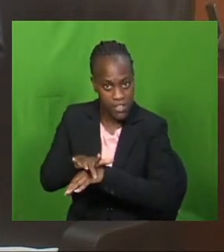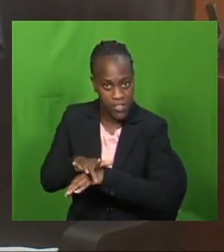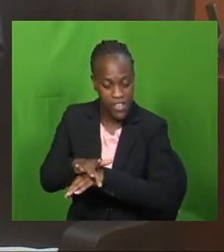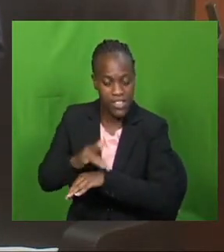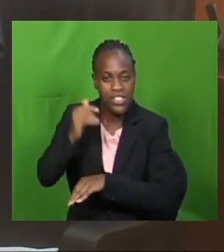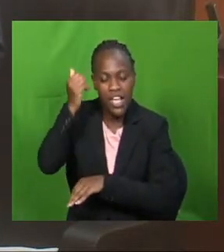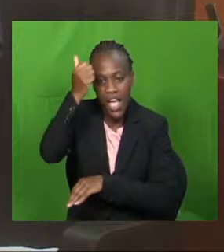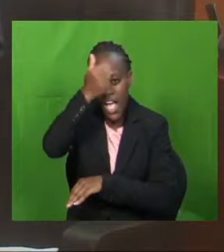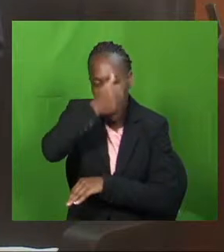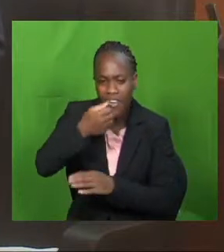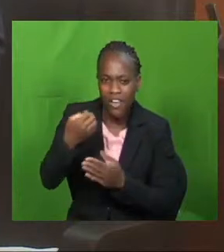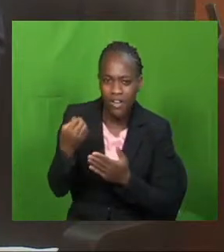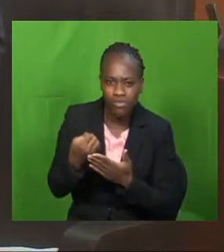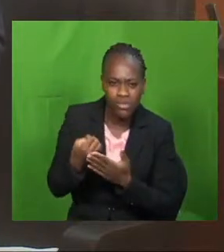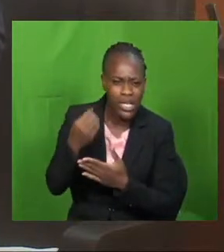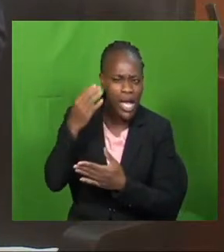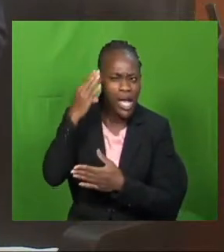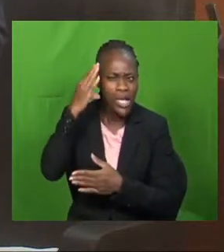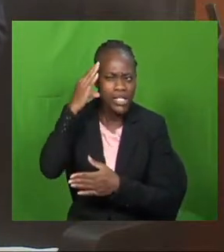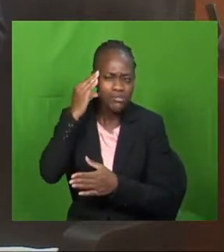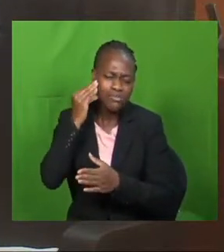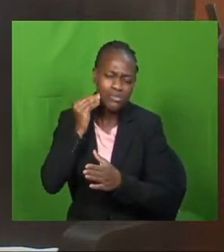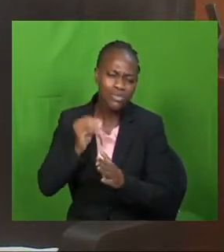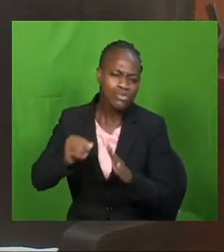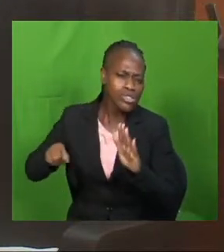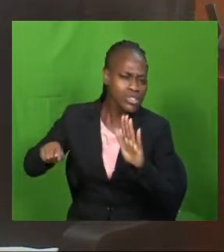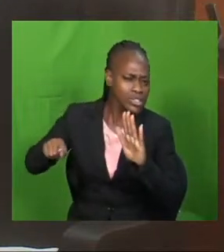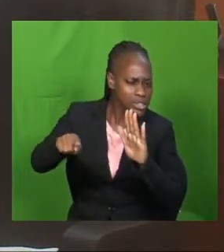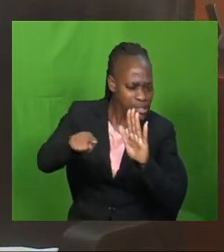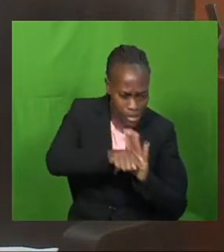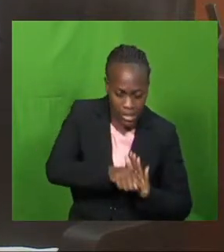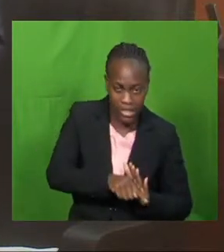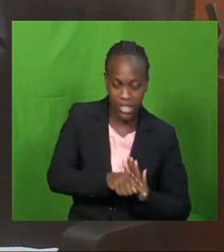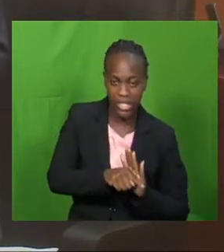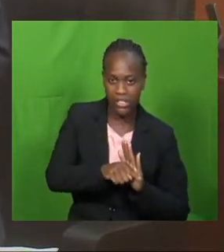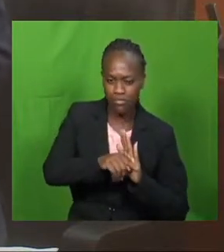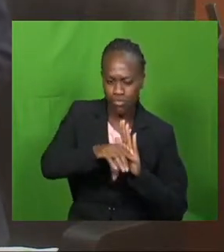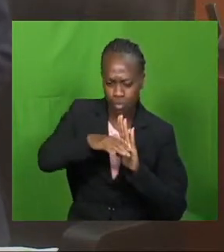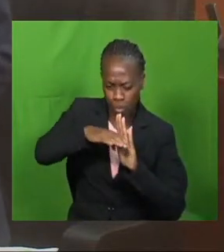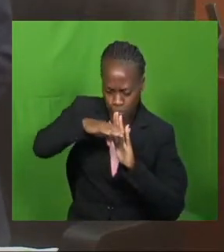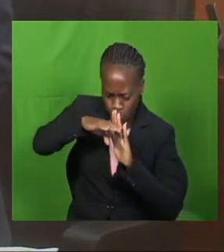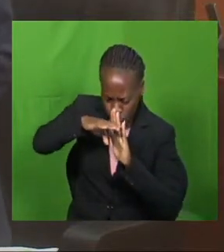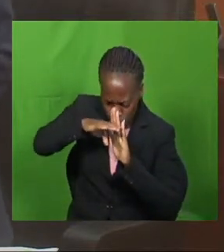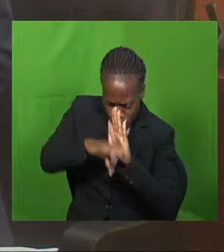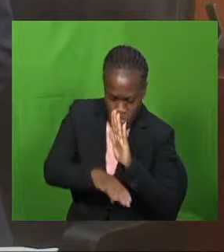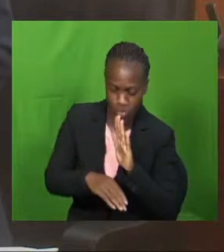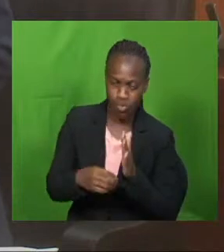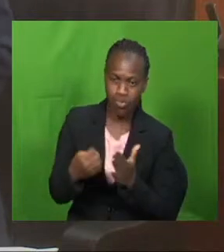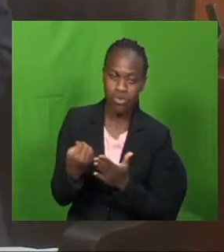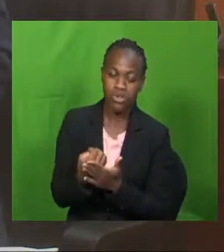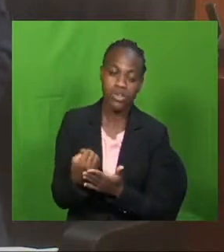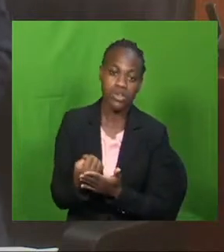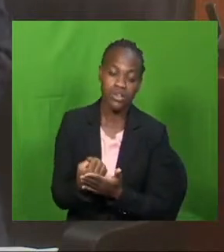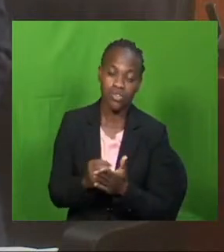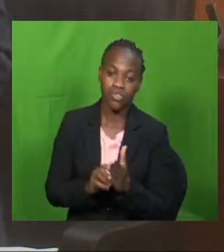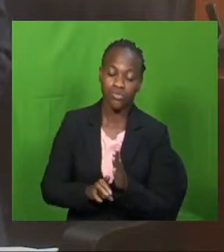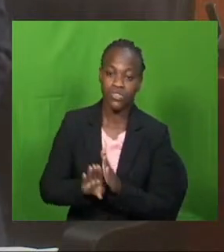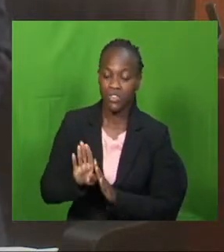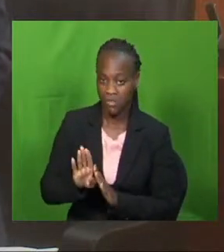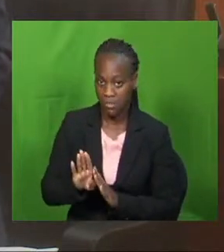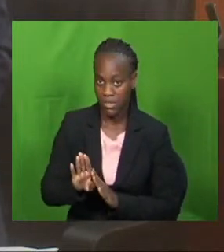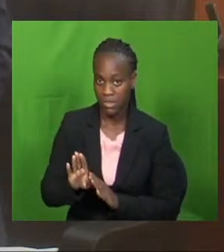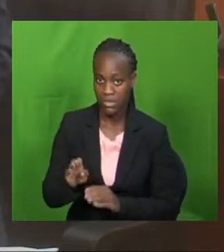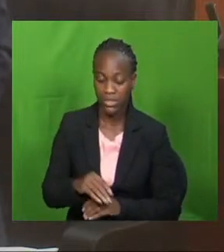African economies experienced negative to extremely low economic growth, unsustainable fiscal